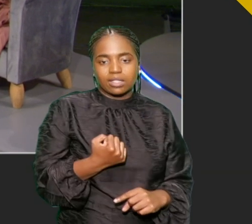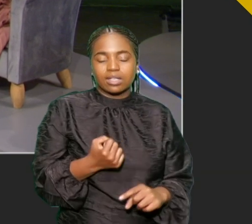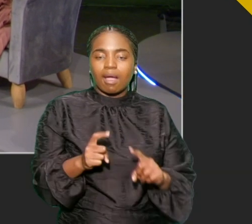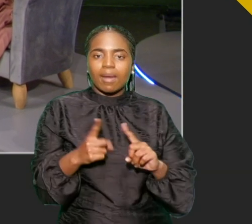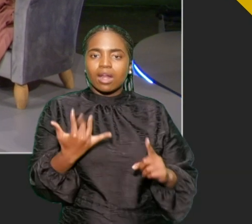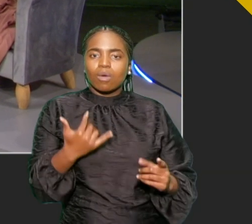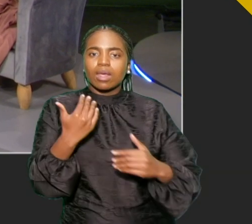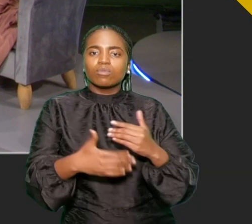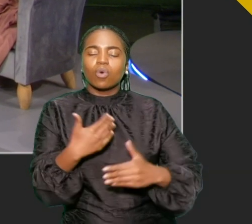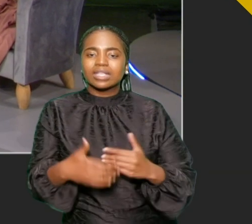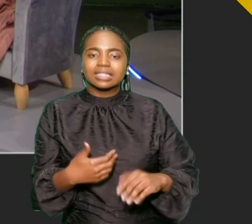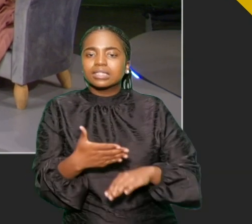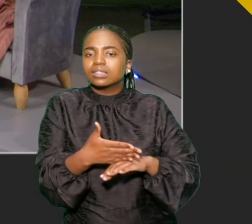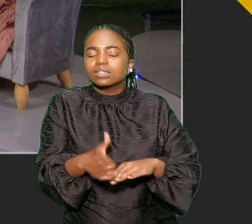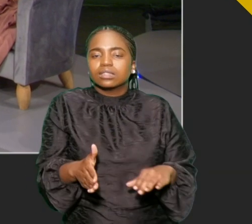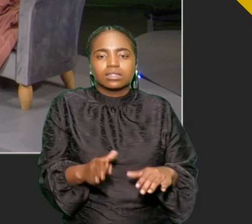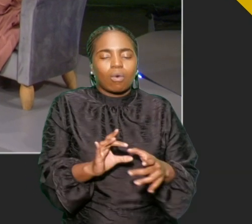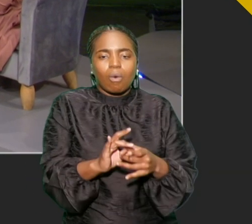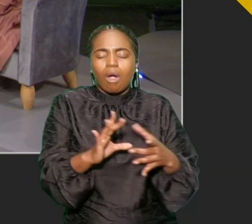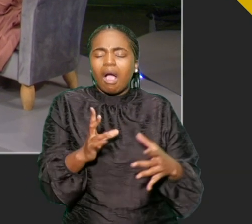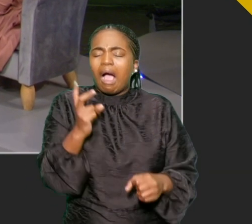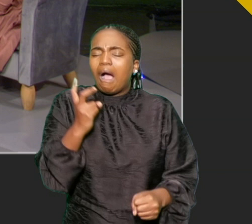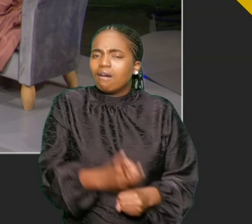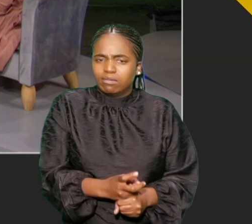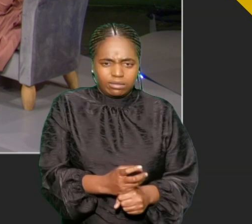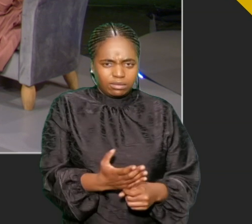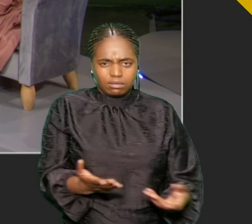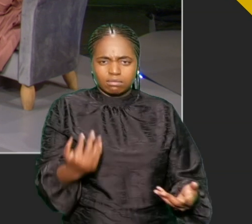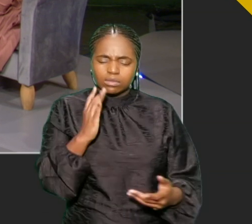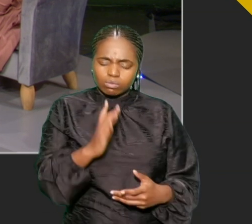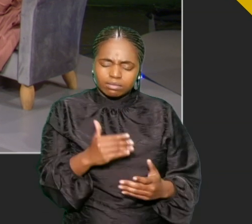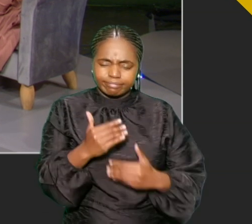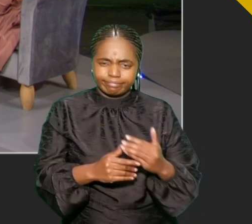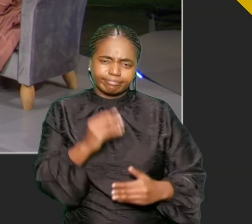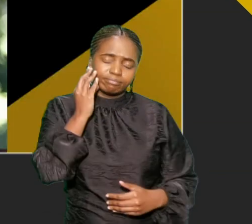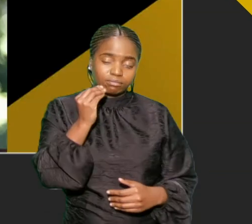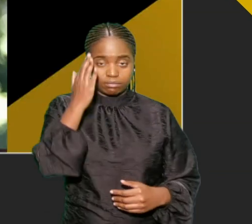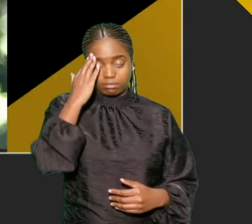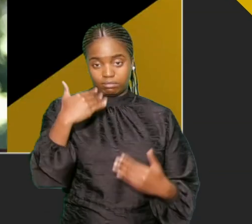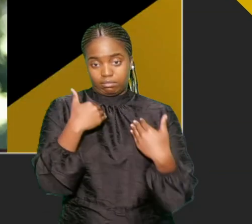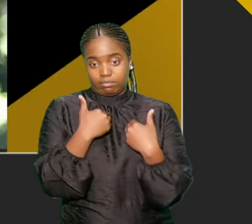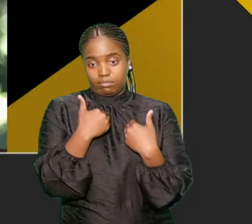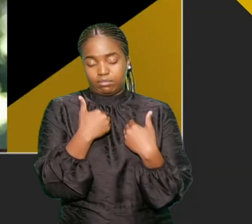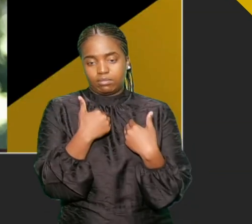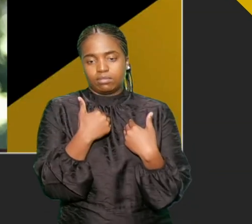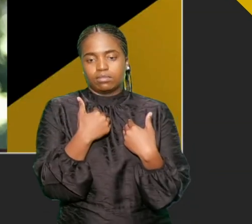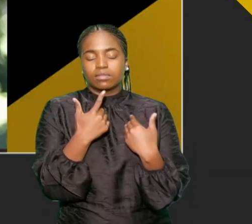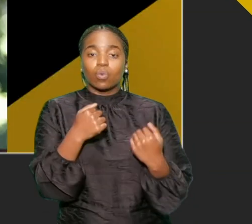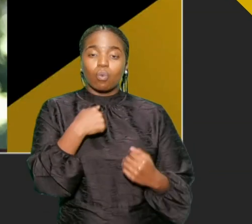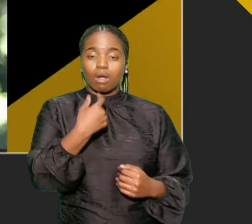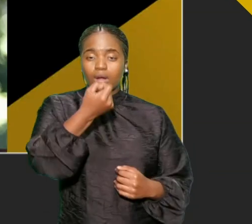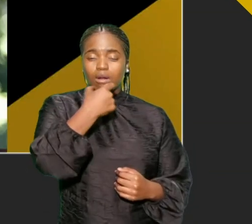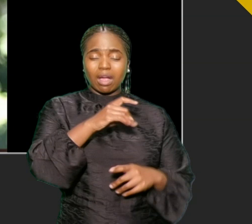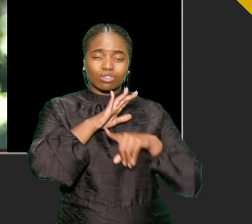the process of separation generally and naturally is hard, you will go through the most. I know now. I was actually on